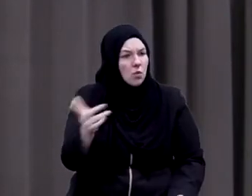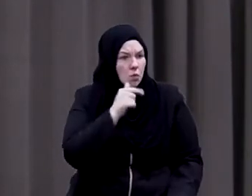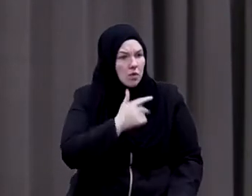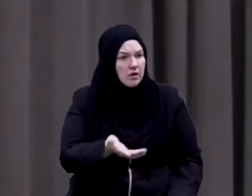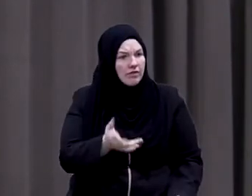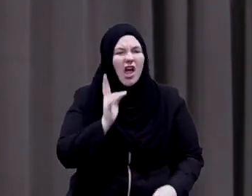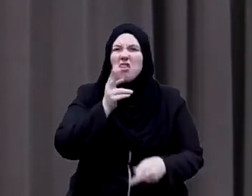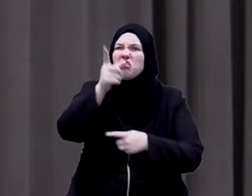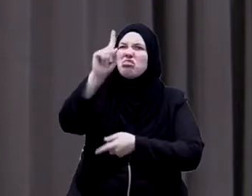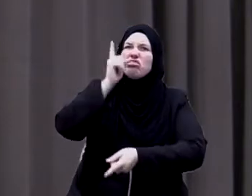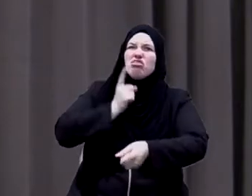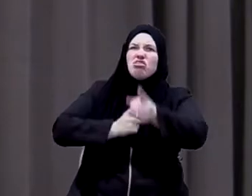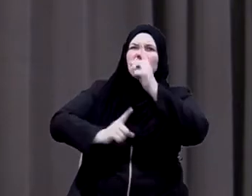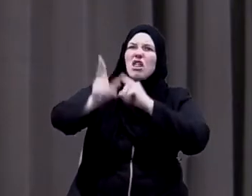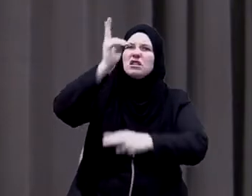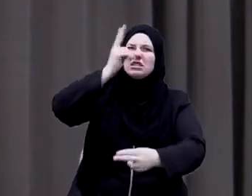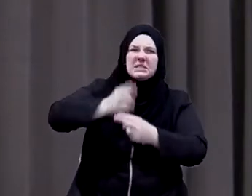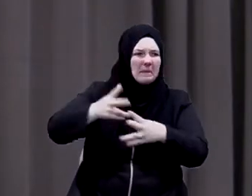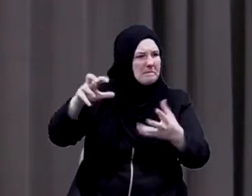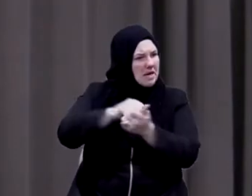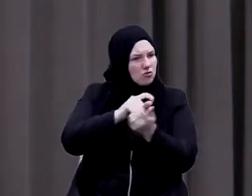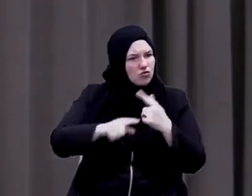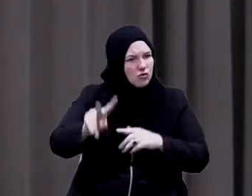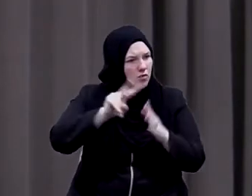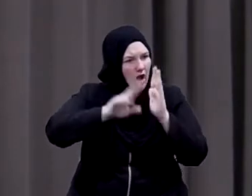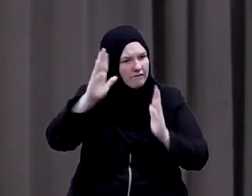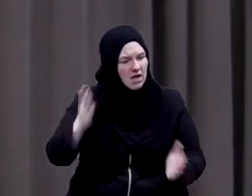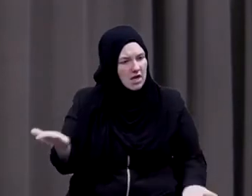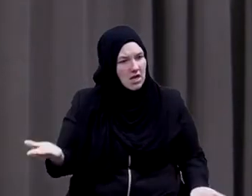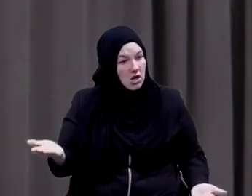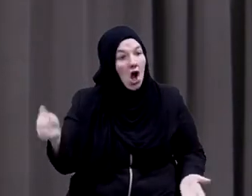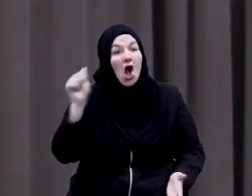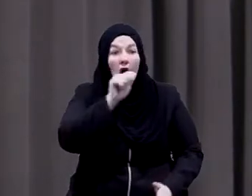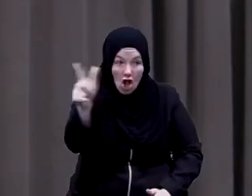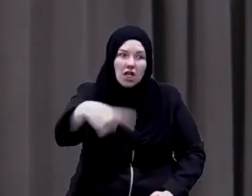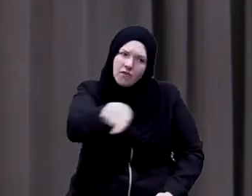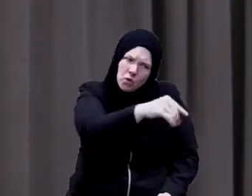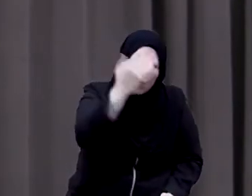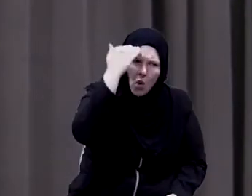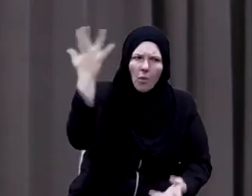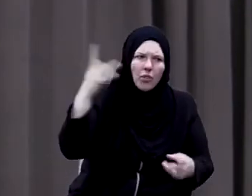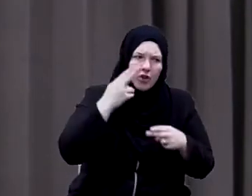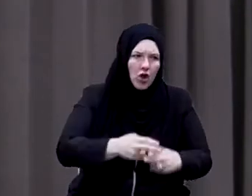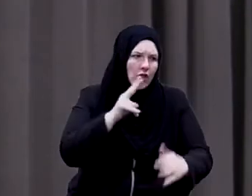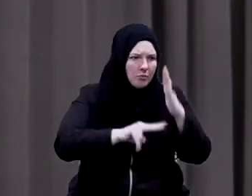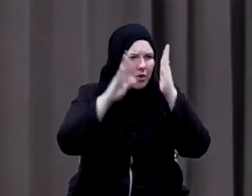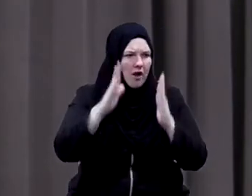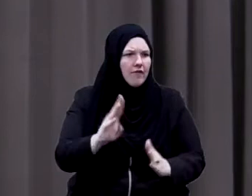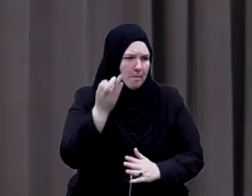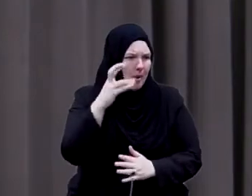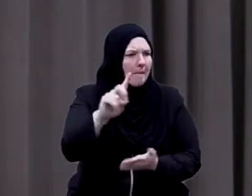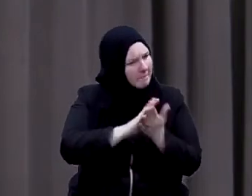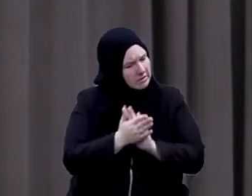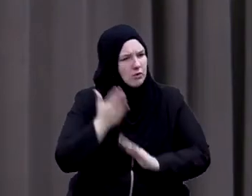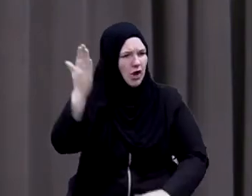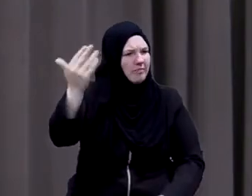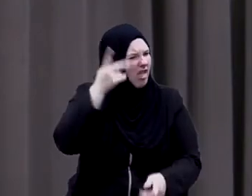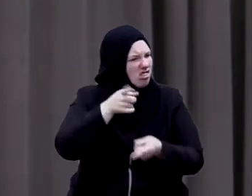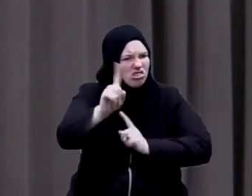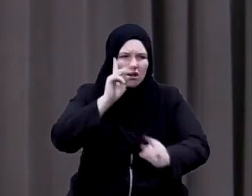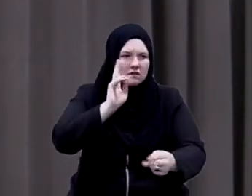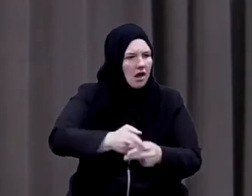They call him names. You know it. All of us know what names they are calling Prophet Muhammad sallallahu alaihi